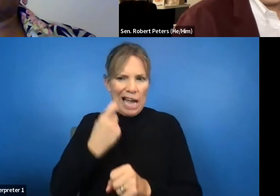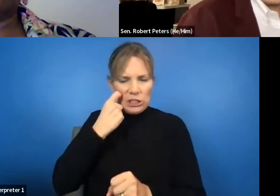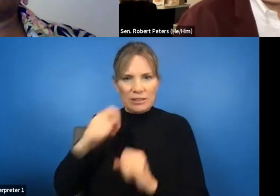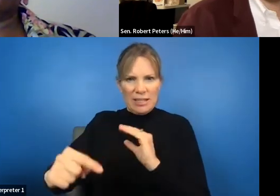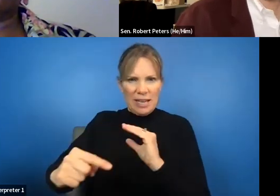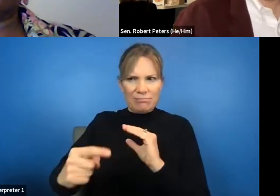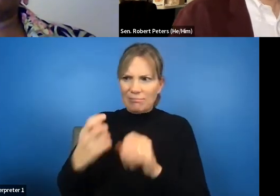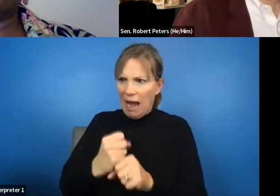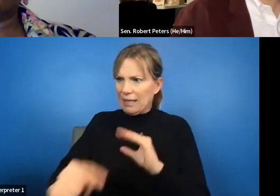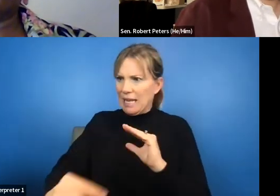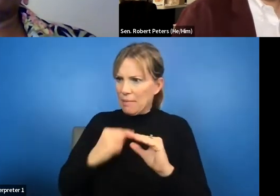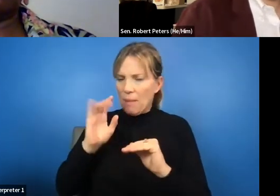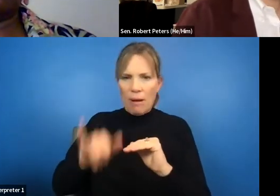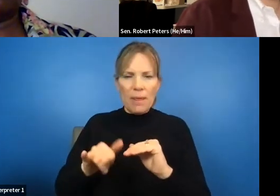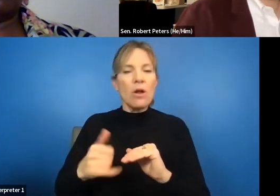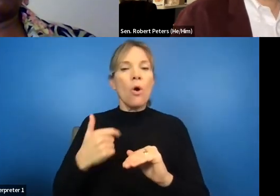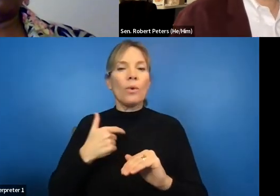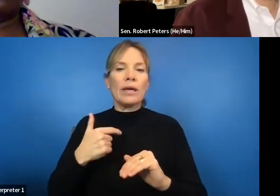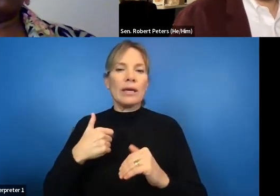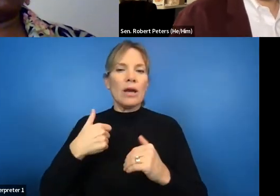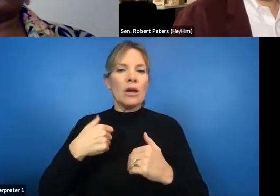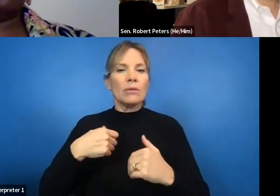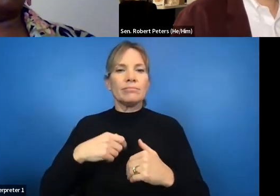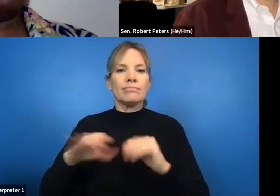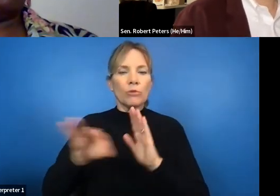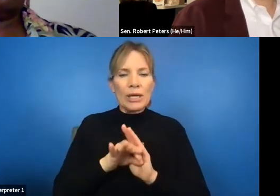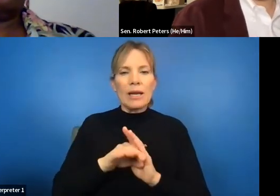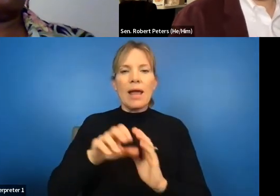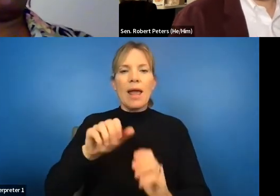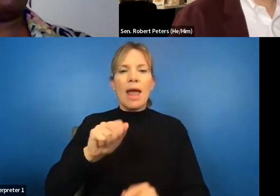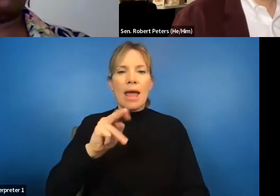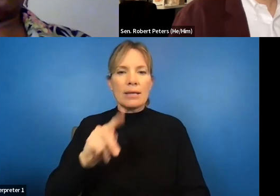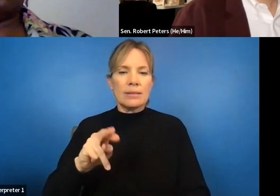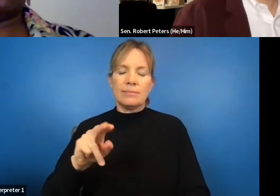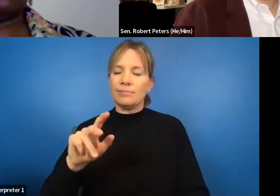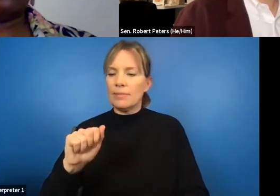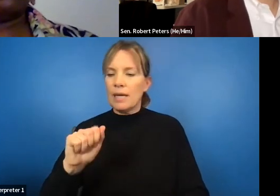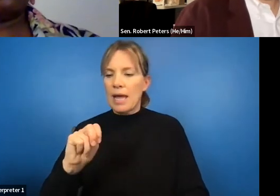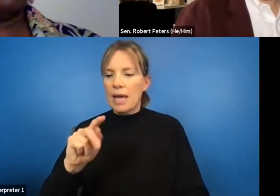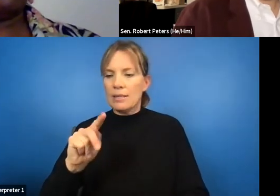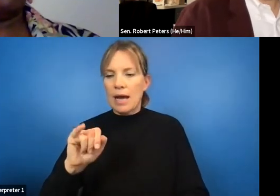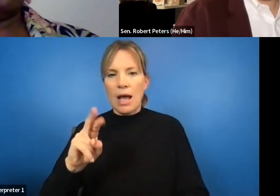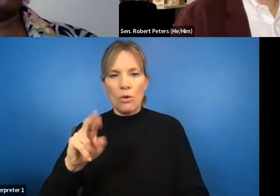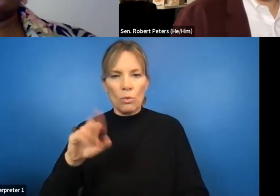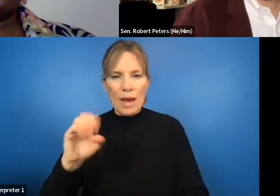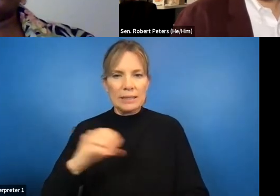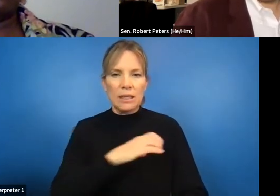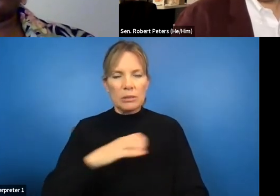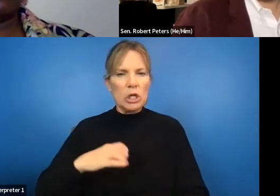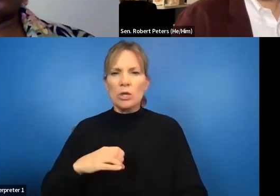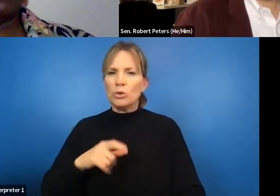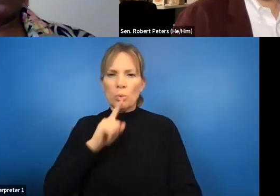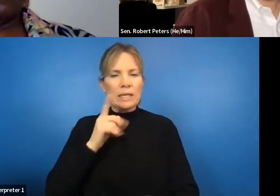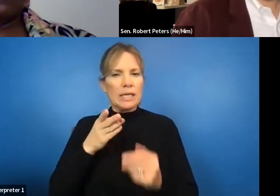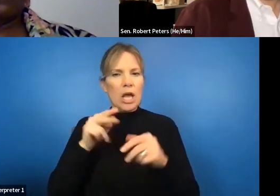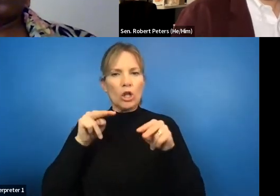email about actually, an anti-racism commission to specifically look at healthcare broadly when